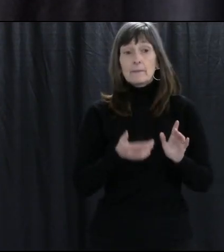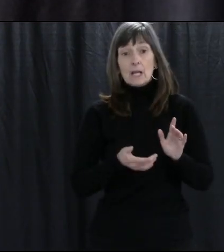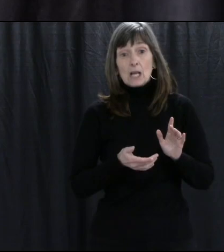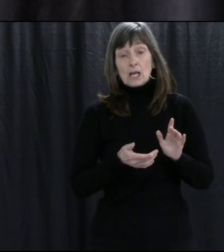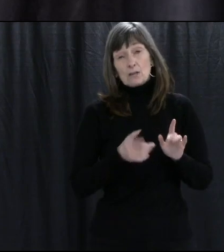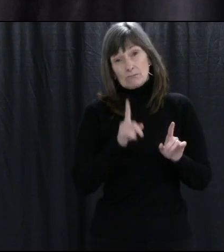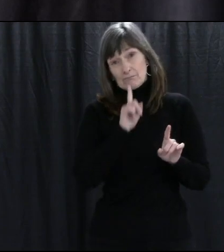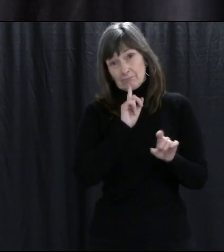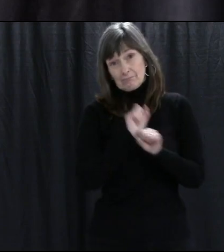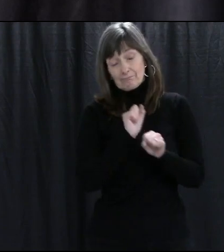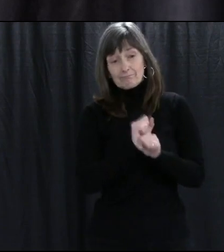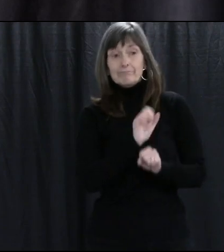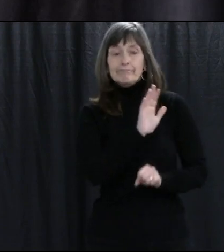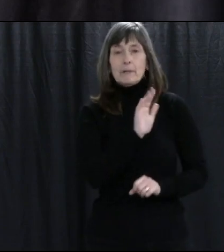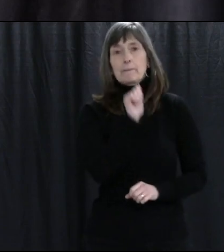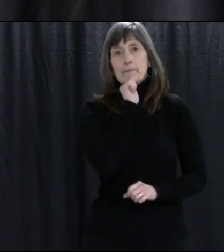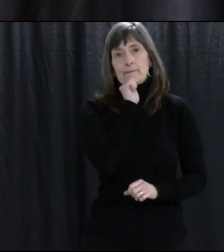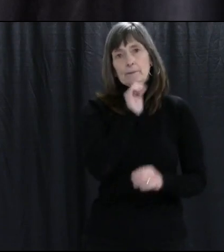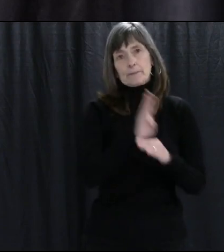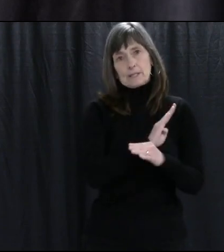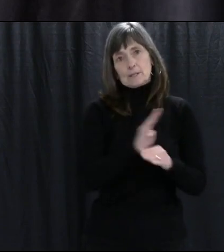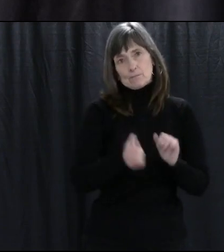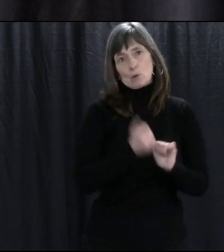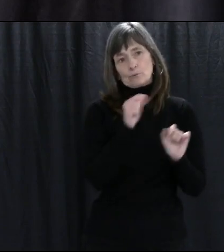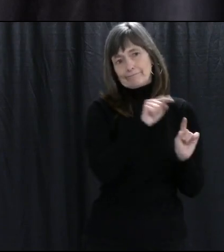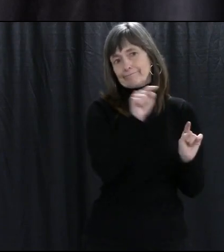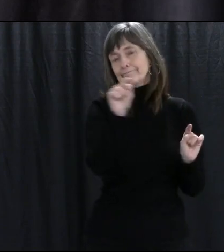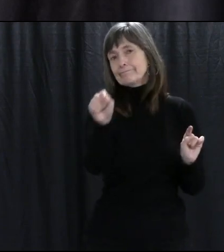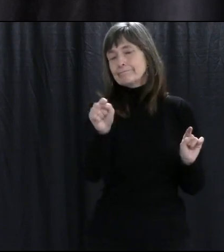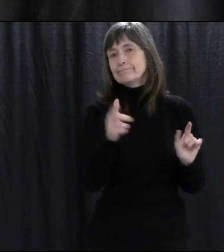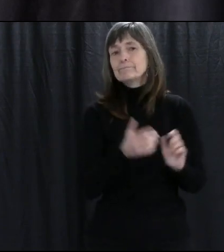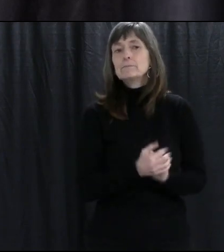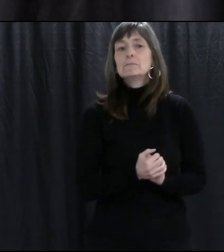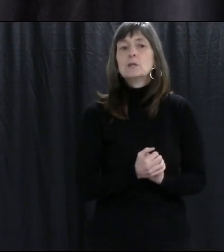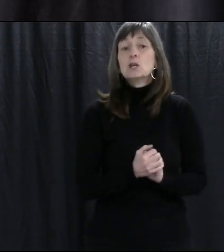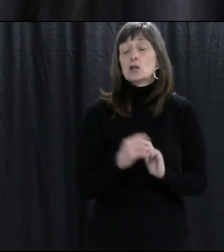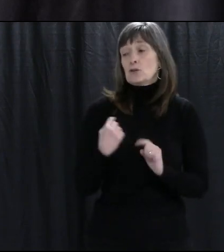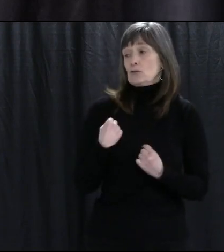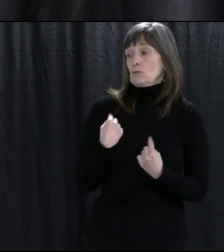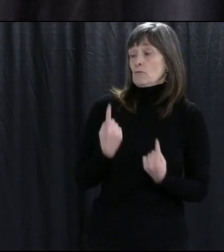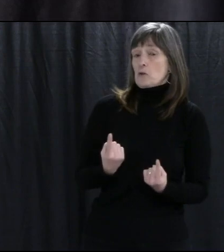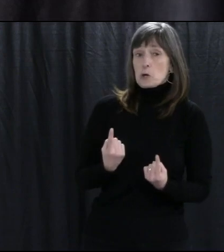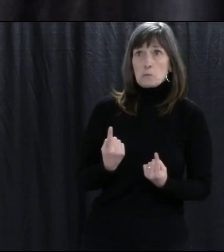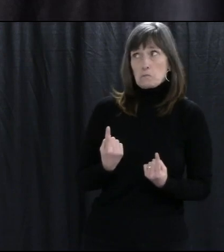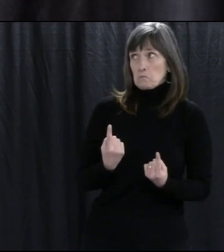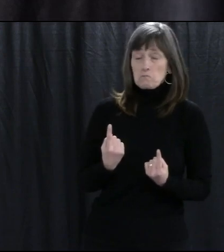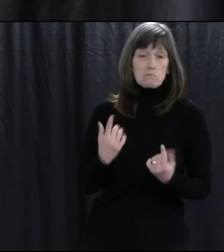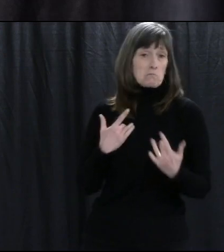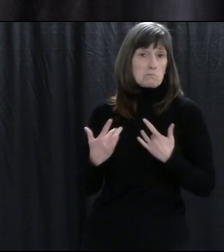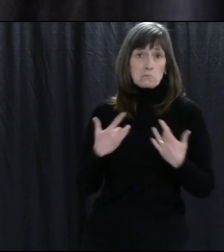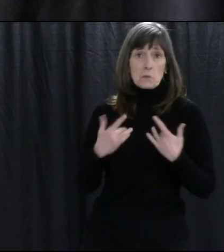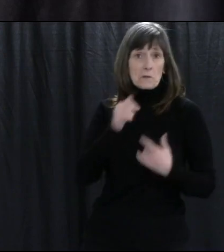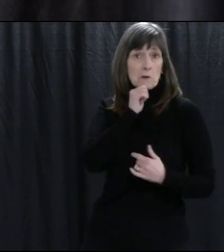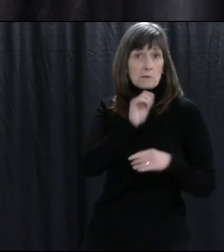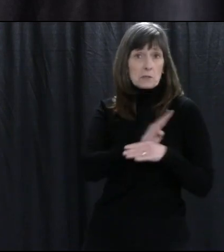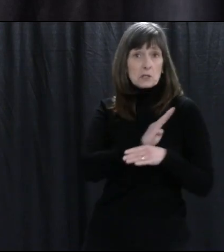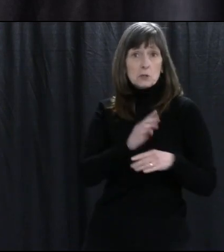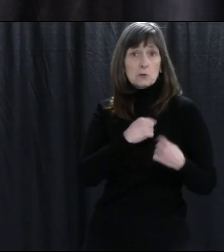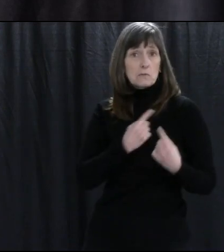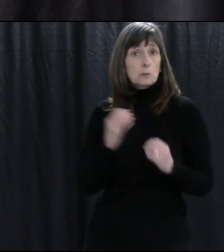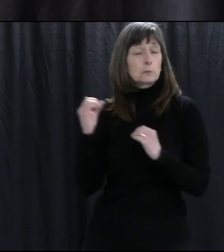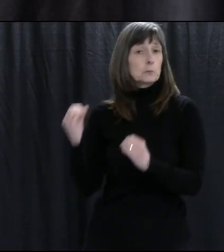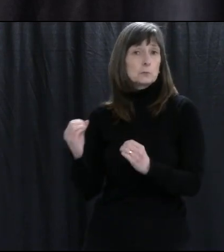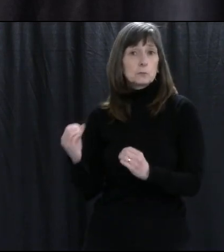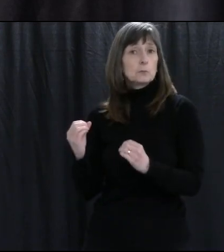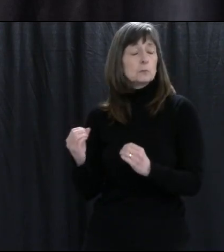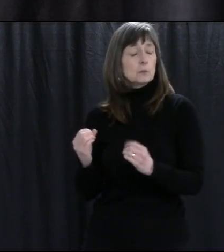large, private enterprises. We have not any evidence yet of concerns around those. So again, I would refer them